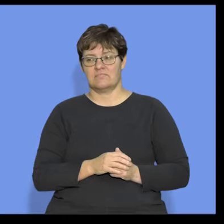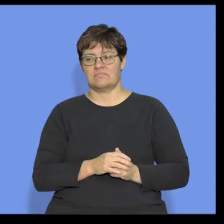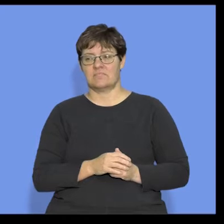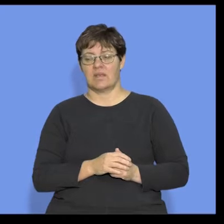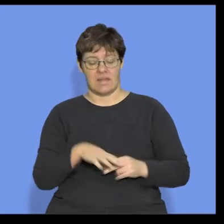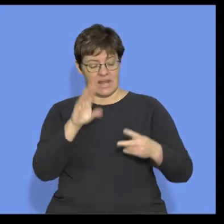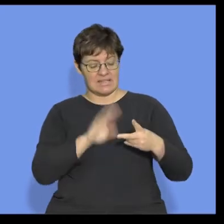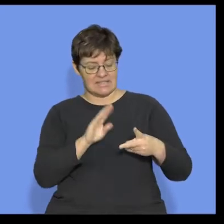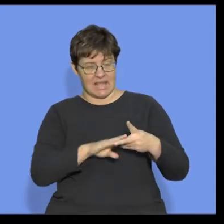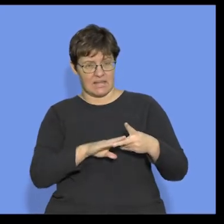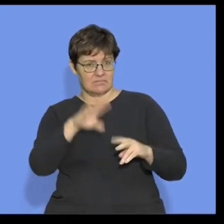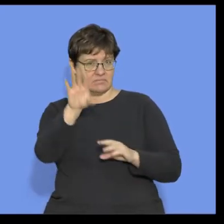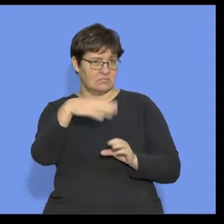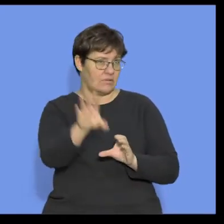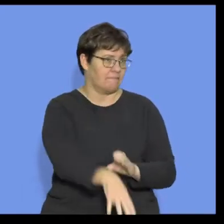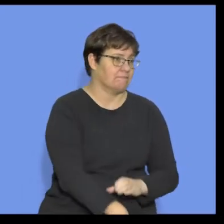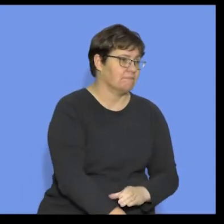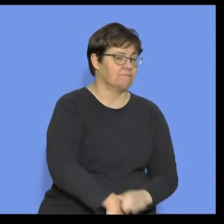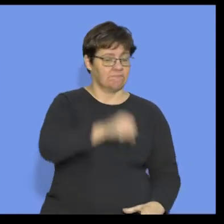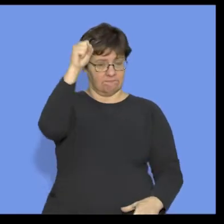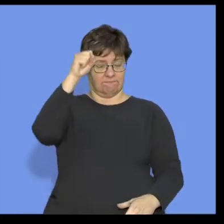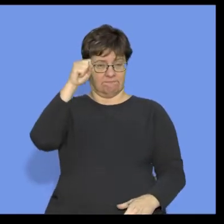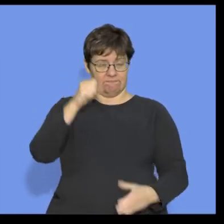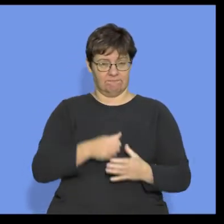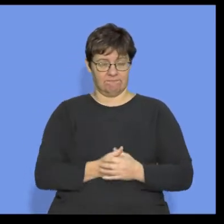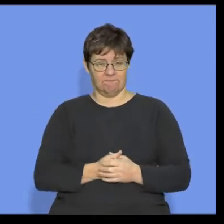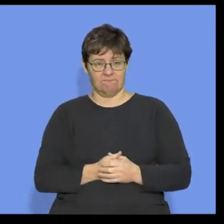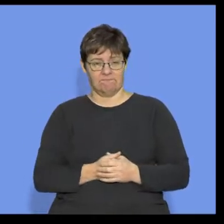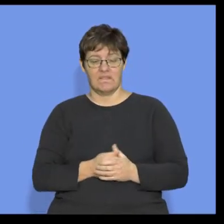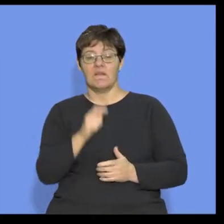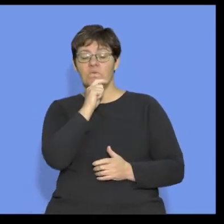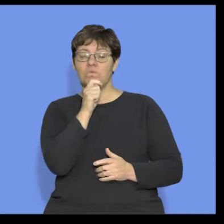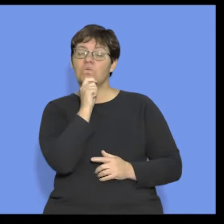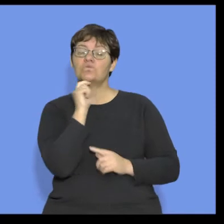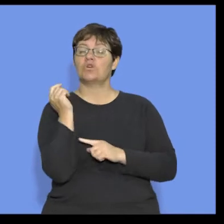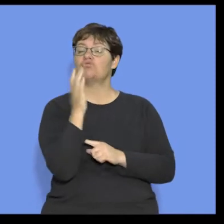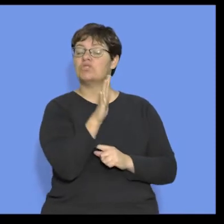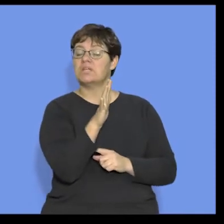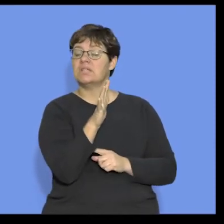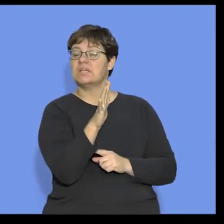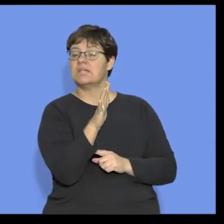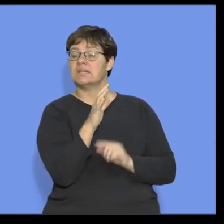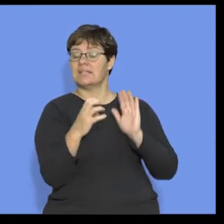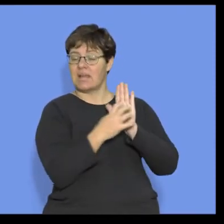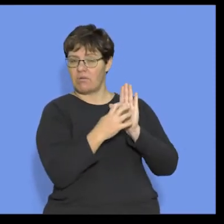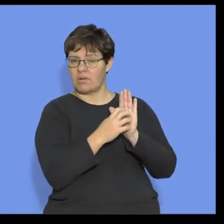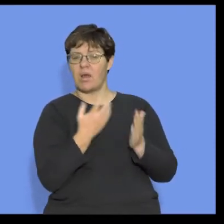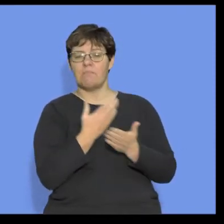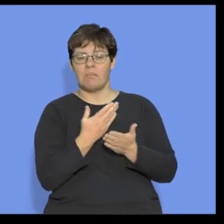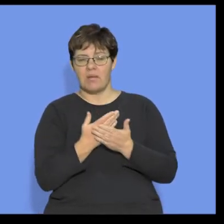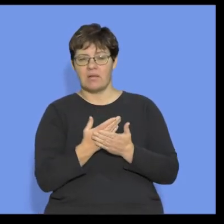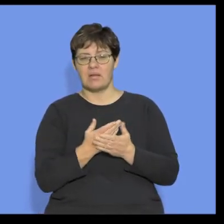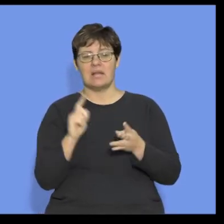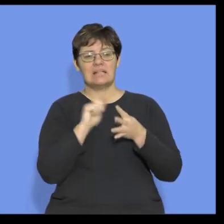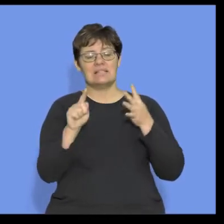the second cube at random. Use the tree diagram to determine the probability of